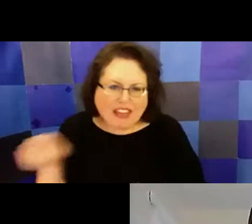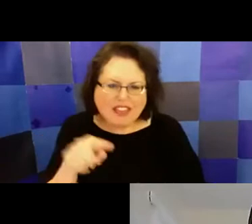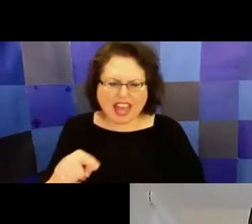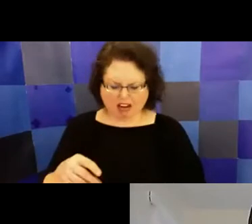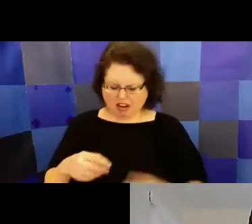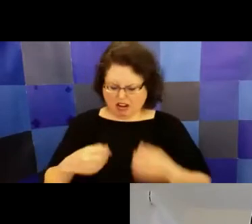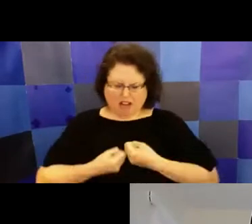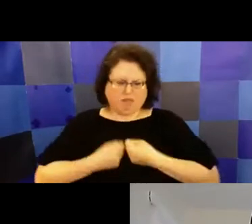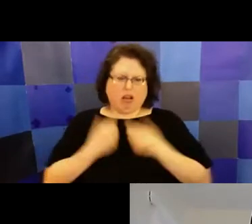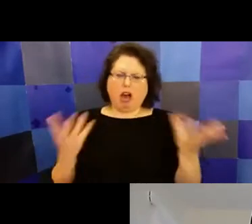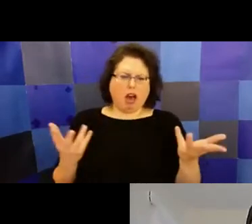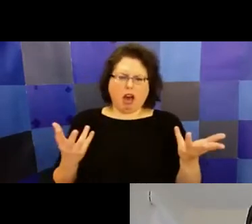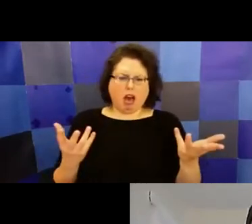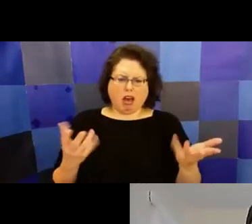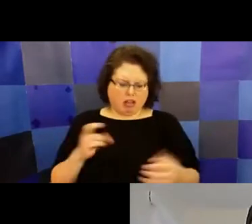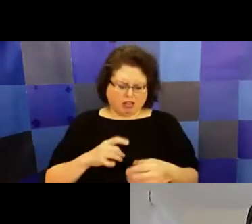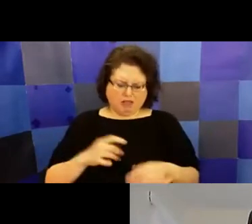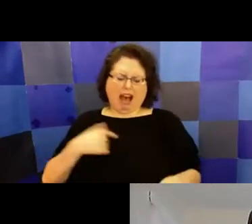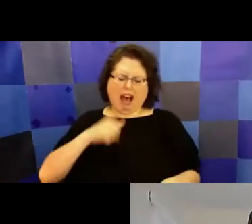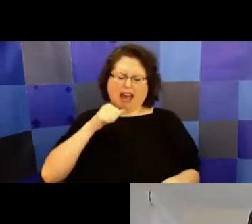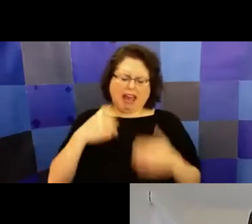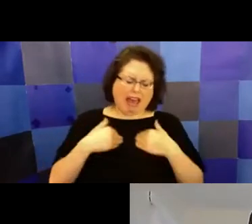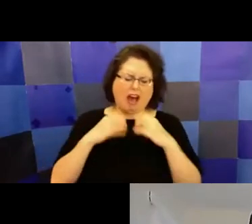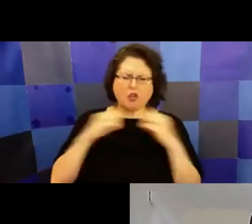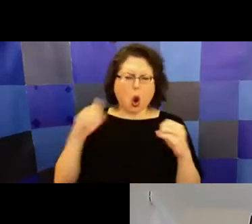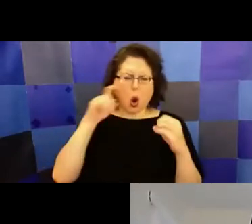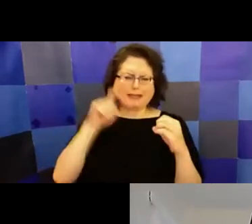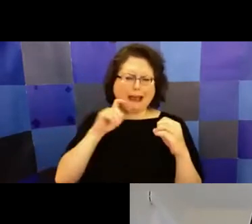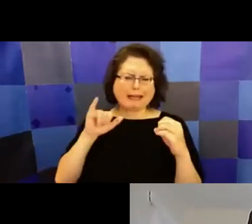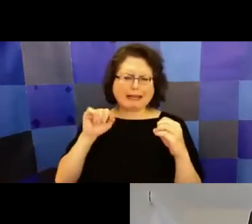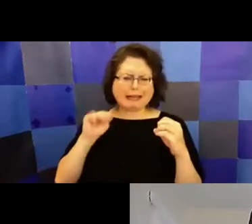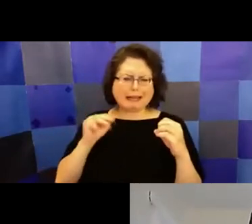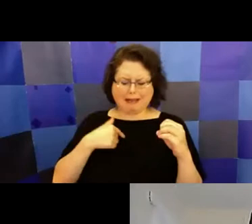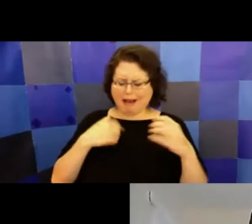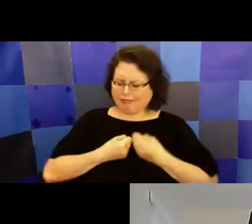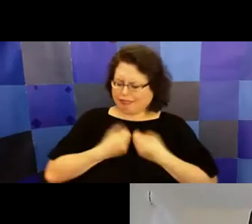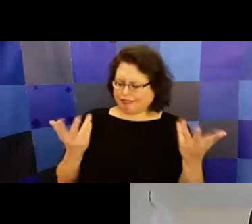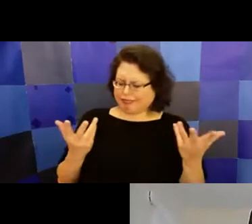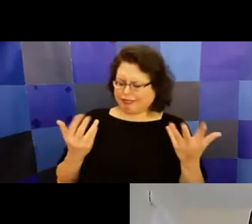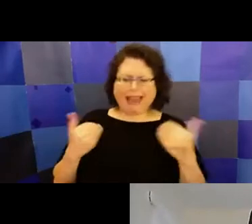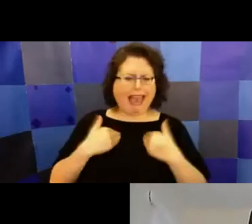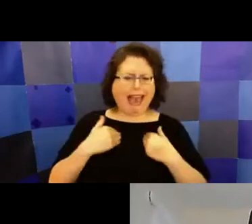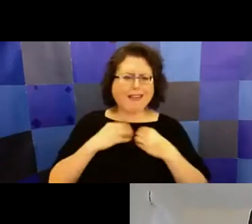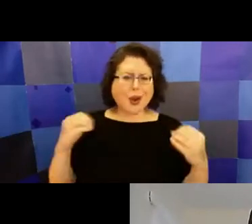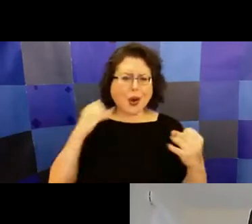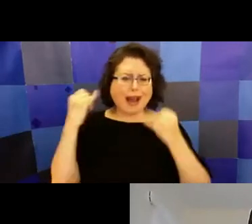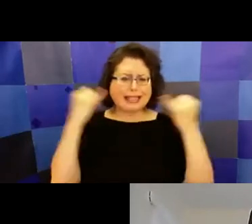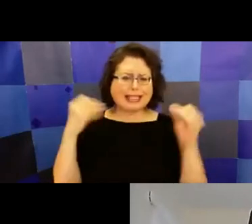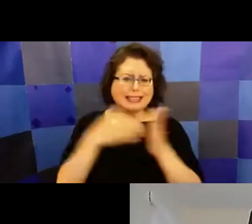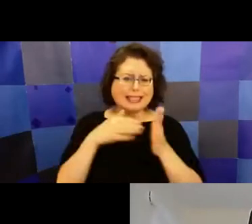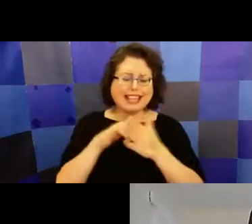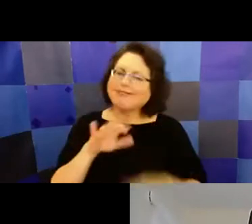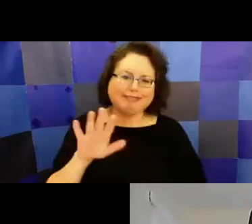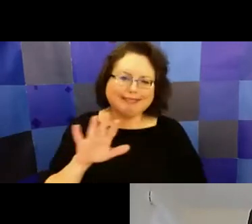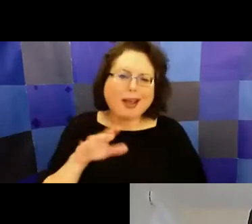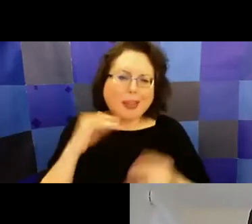themselves of sexism or, you know, a lot of these ideas, which are, of course, deeply embedded within